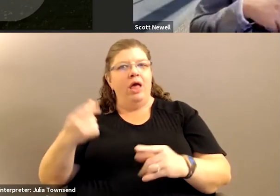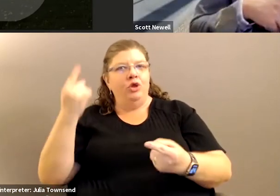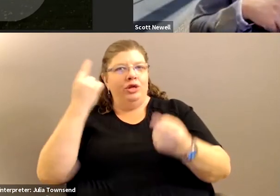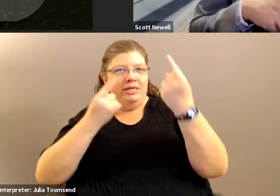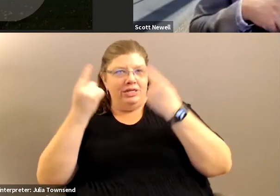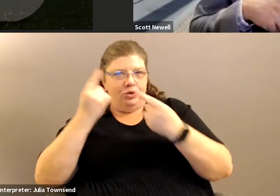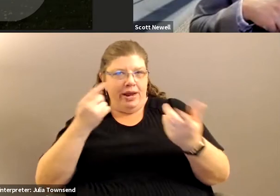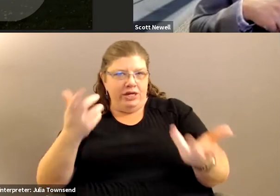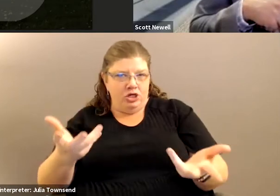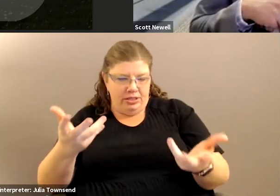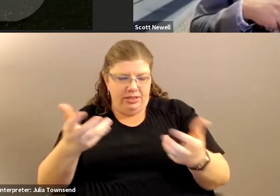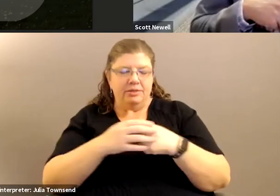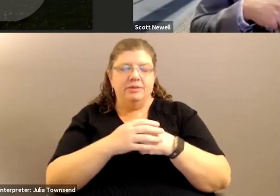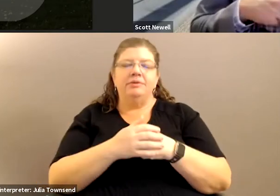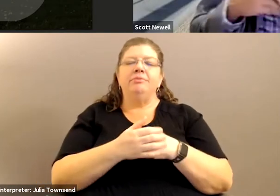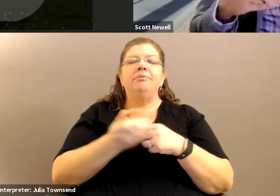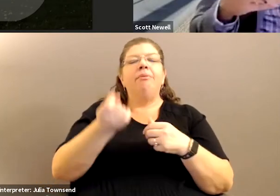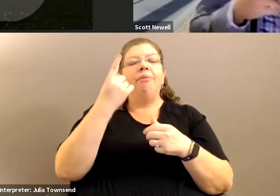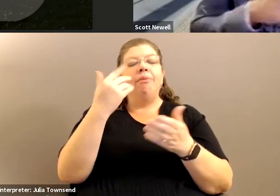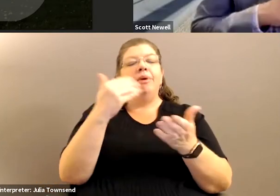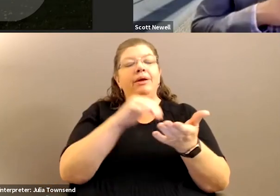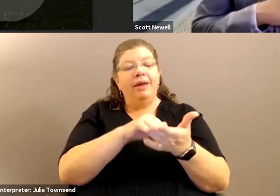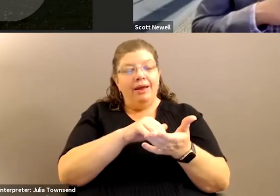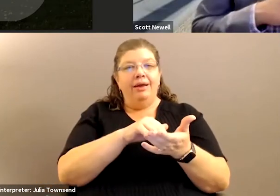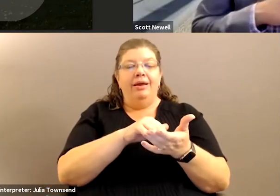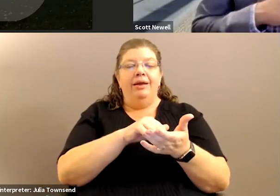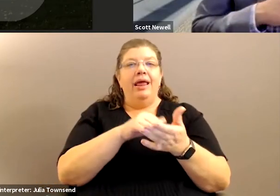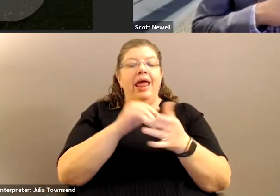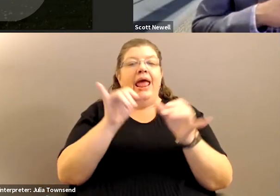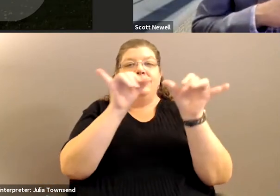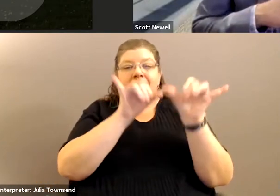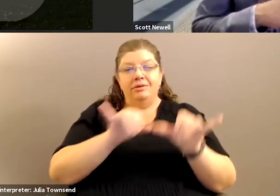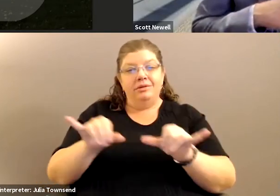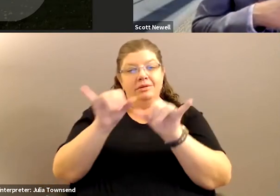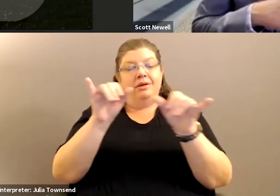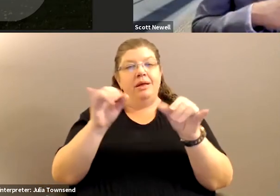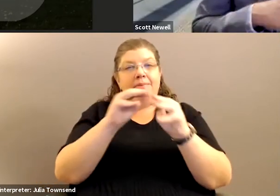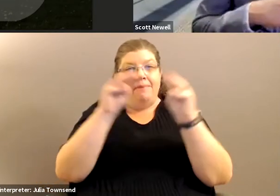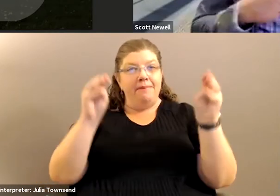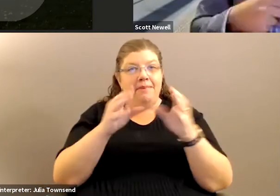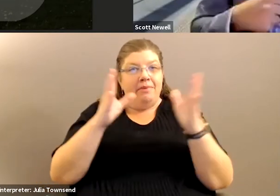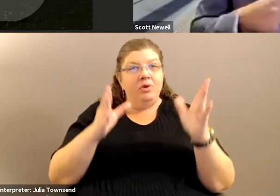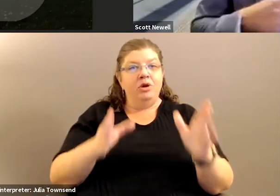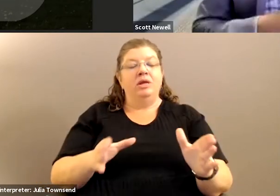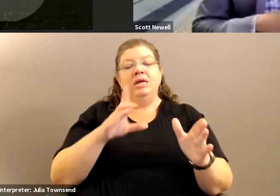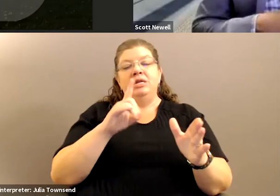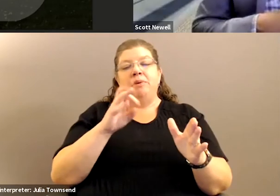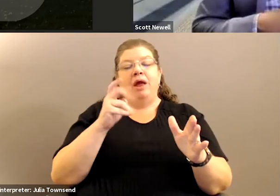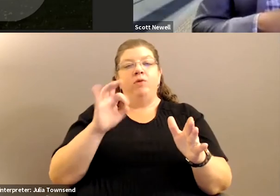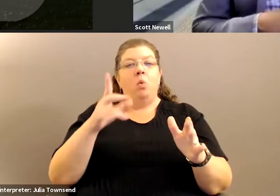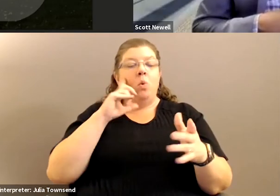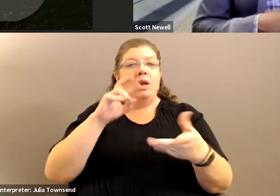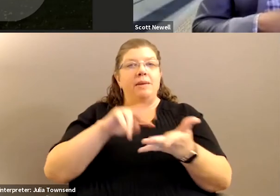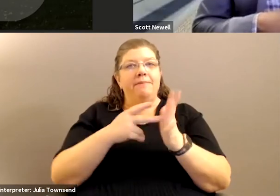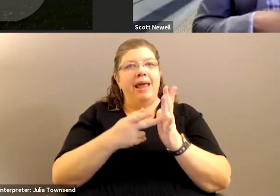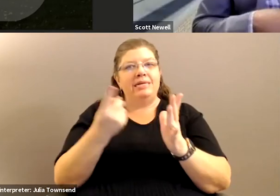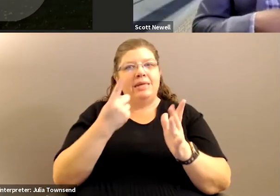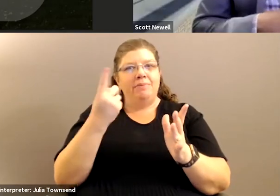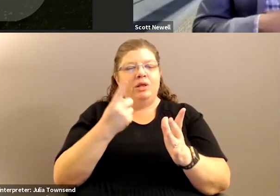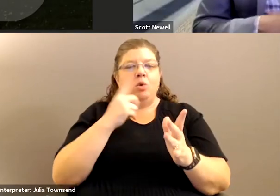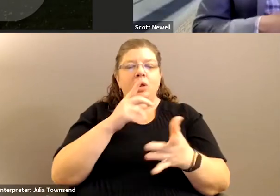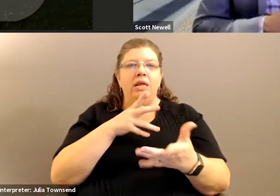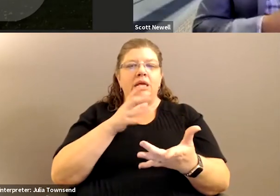there but again as demographers we really want to make something that is meaningful to you and so you know at this